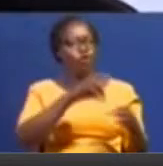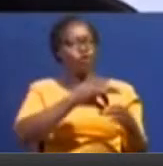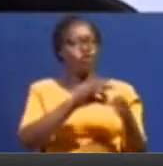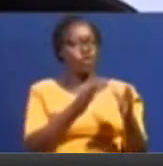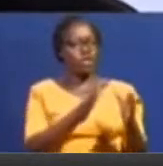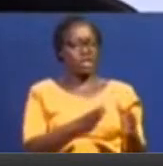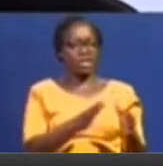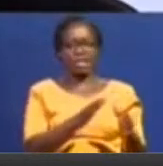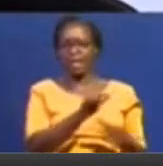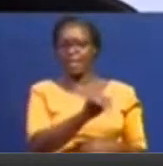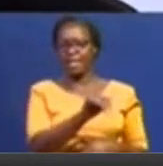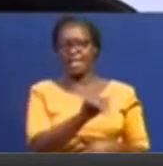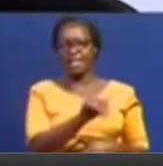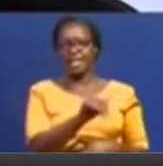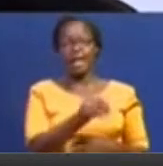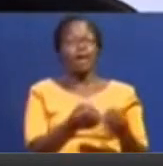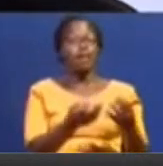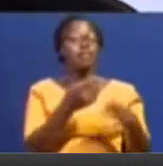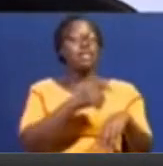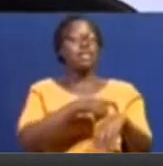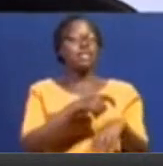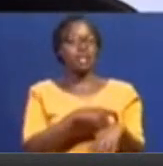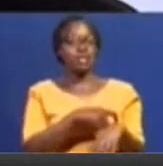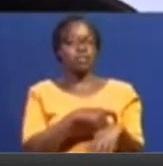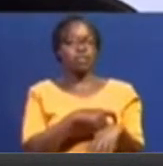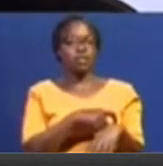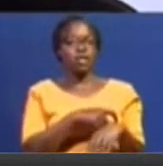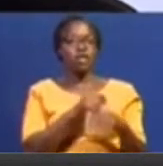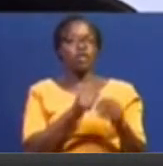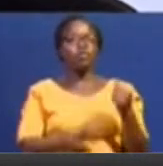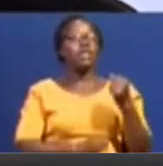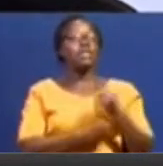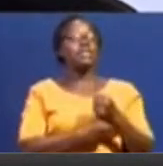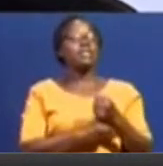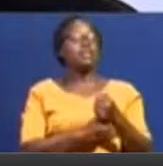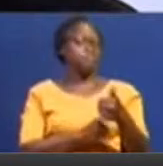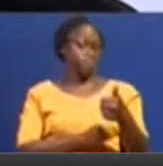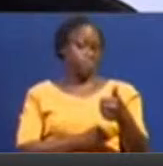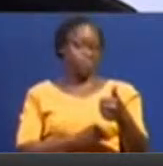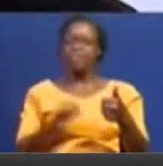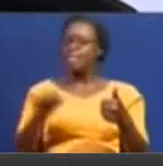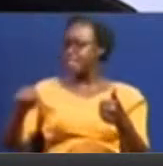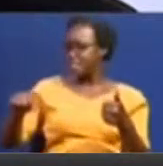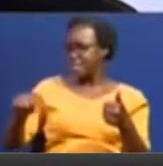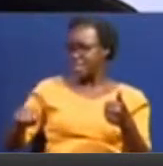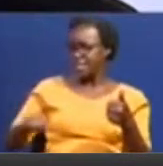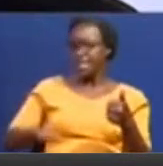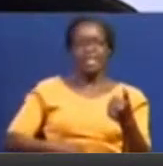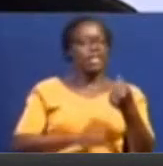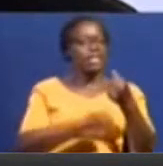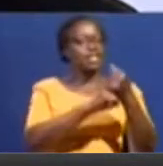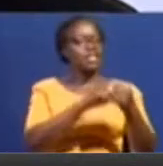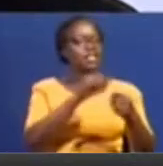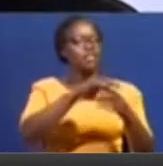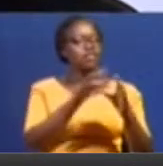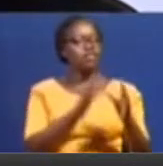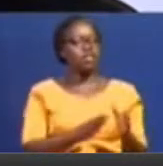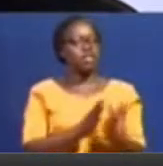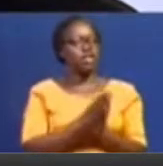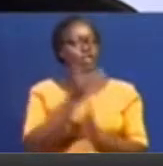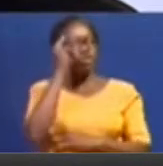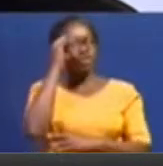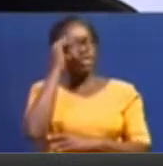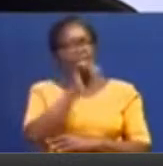voters that many a times could be assisted. Yes. The assisted voters. Yes. Do you